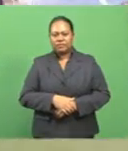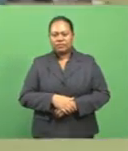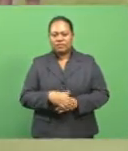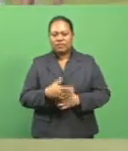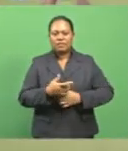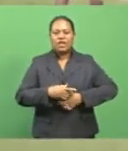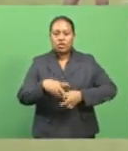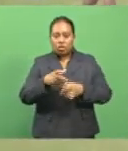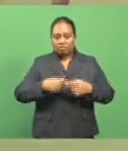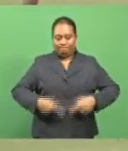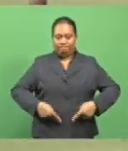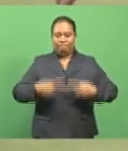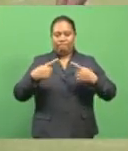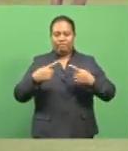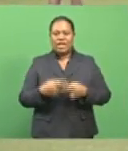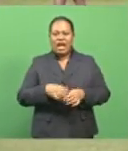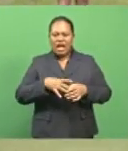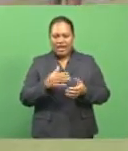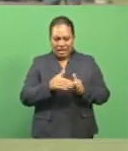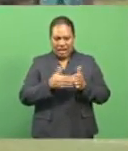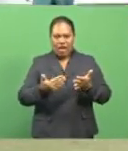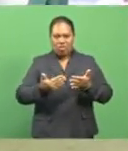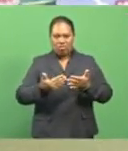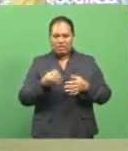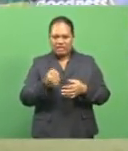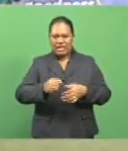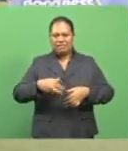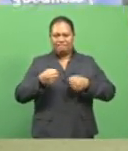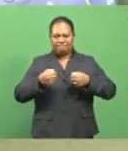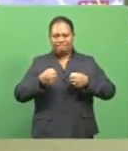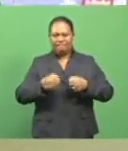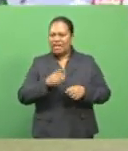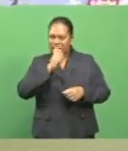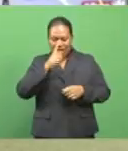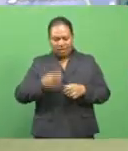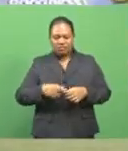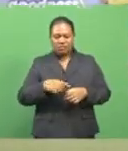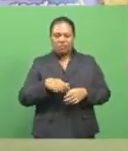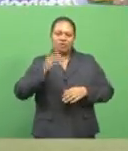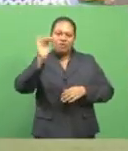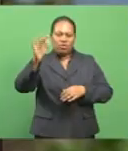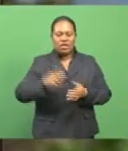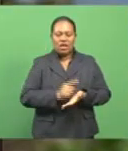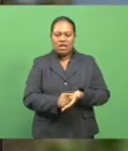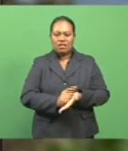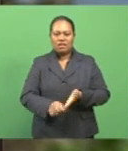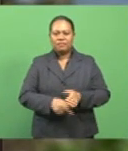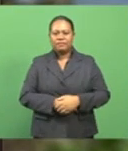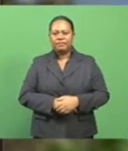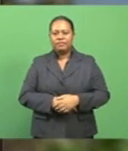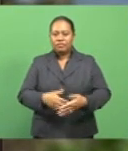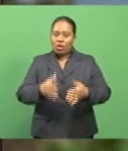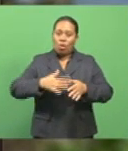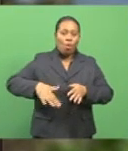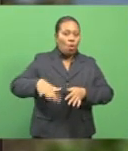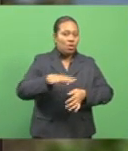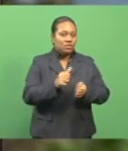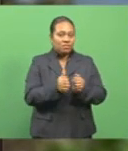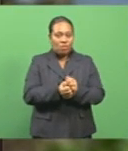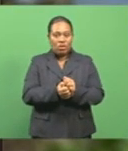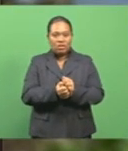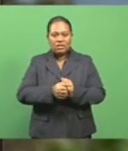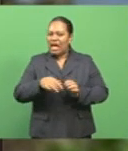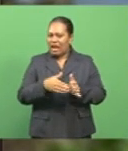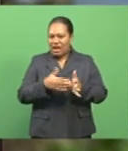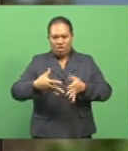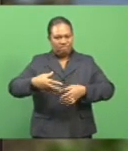rugby competitions are suspended until further notice. Aquila Dama, FBC Sports. With all sporting activities on hold